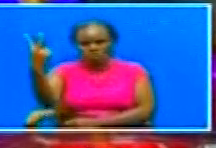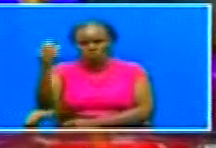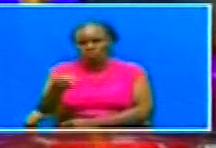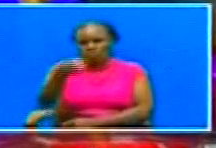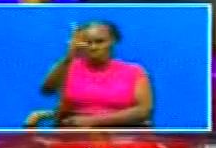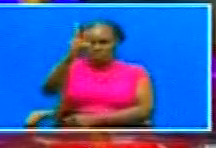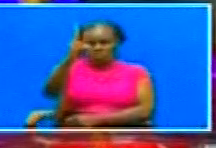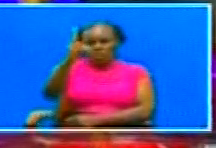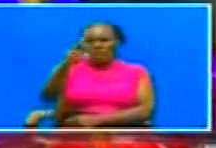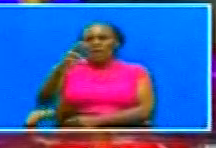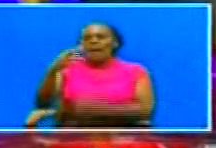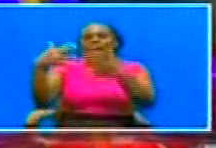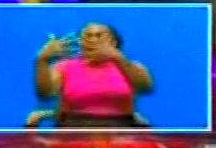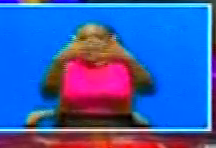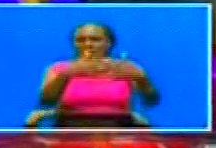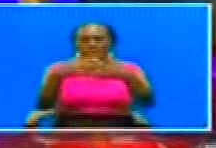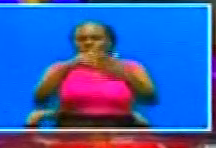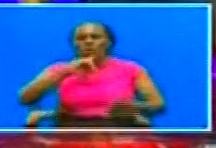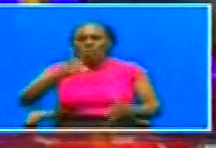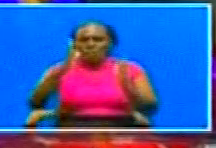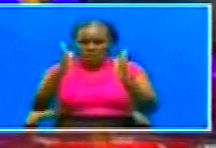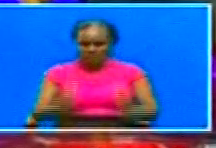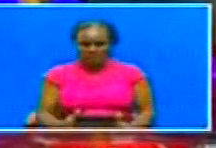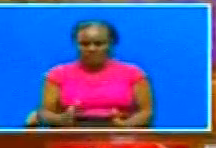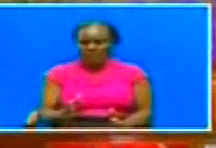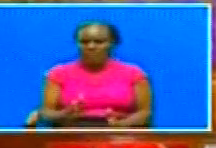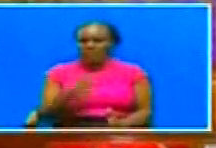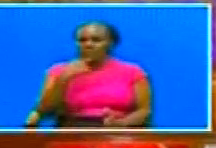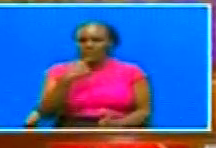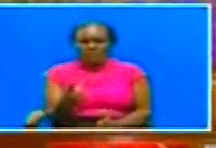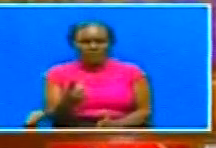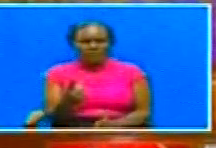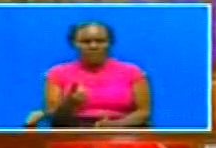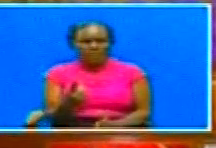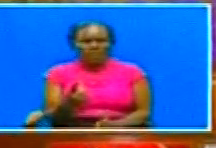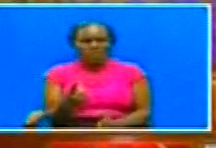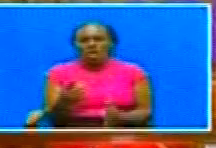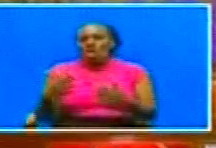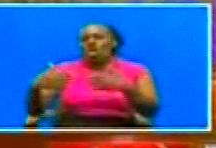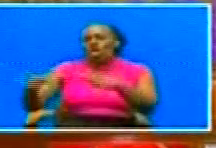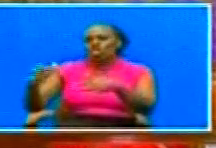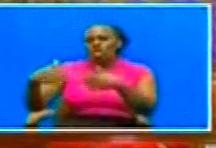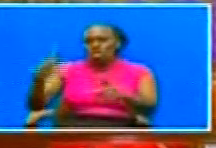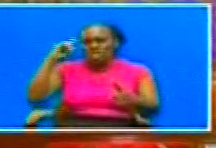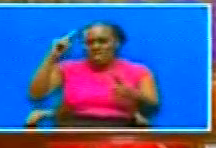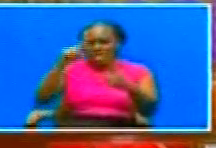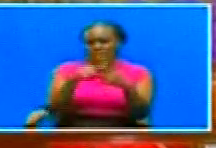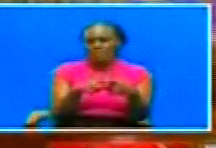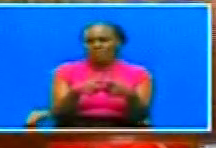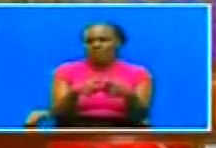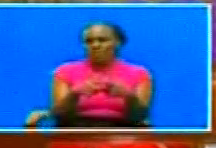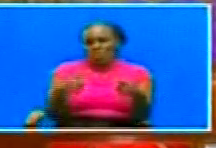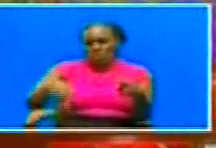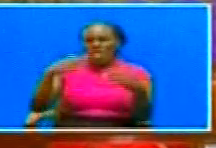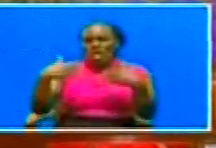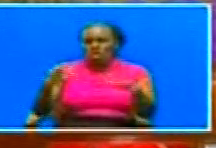shot down, and the American commander turns to the pilots and he says, we've lost the initiative. Mm-hmm. We've lost